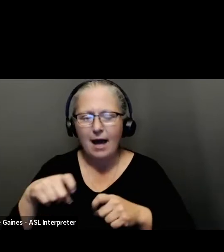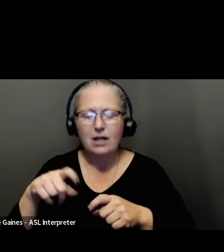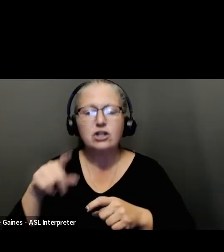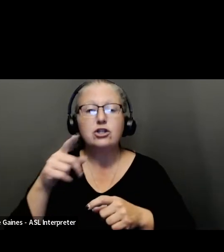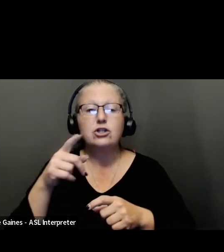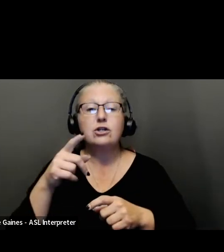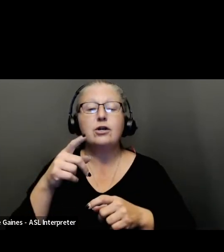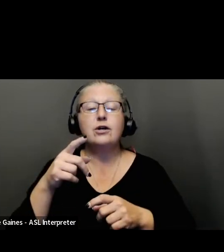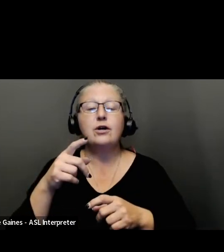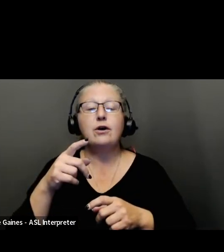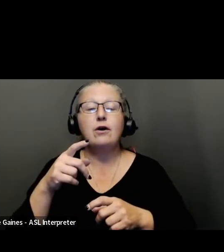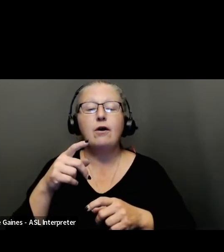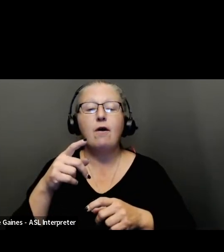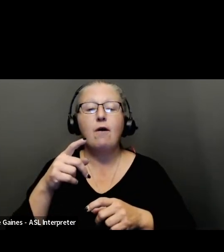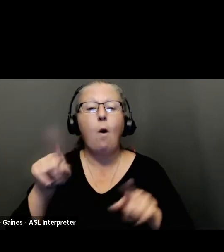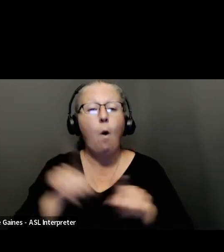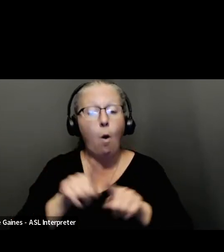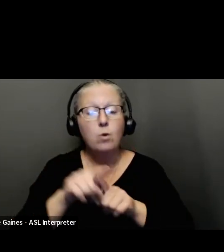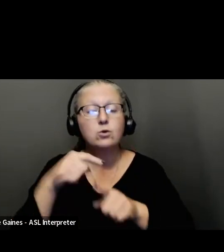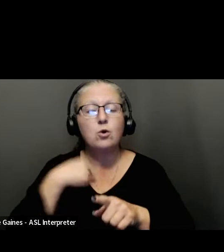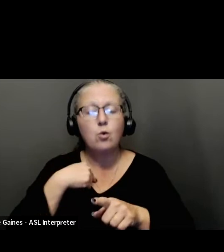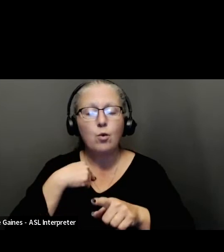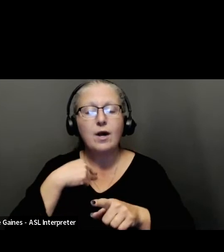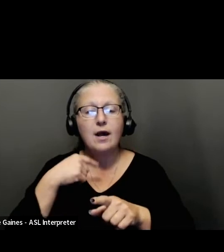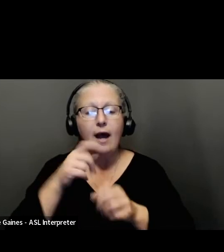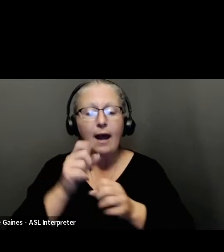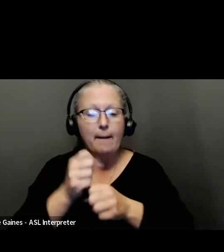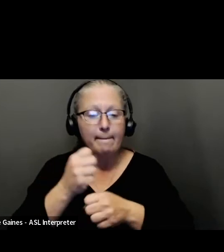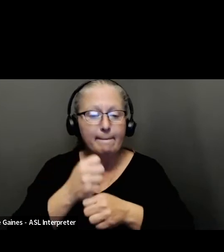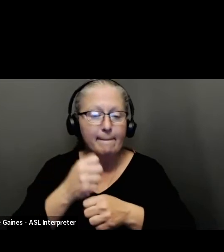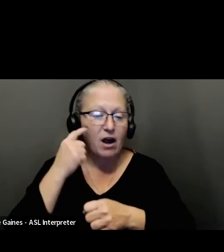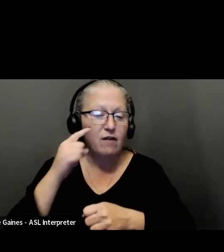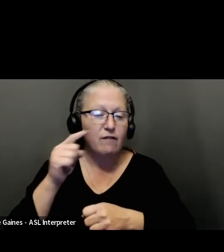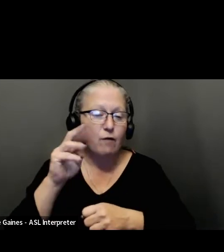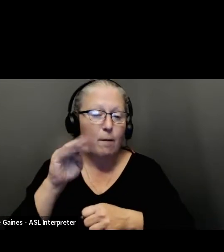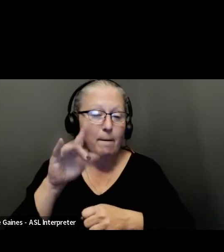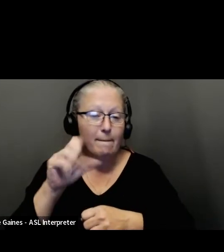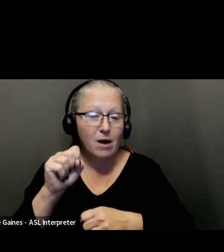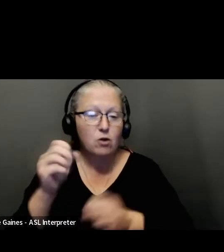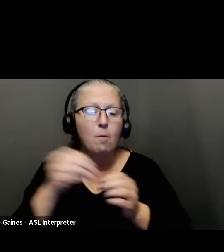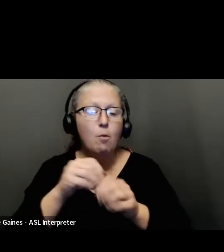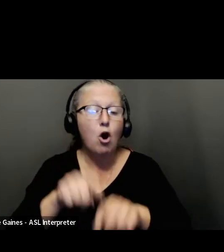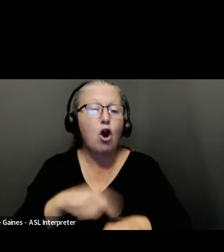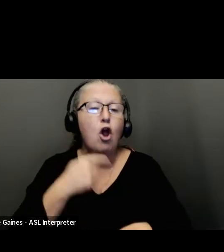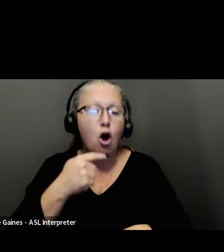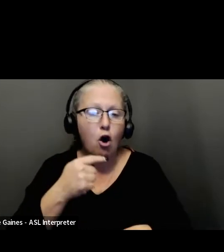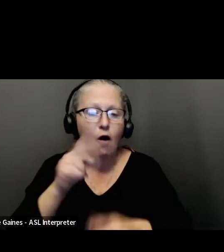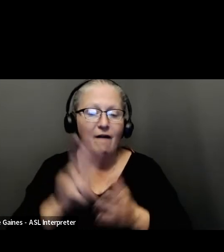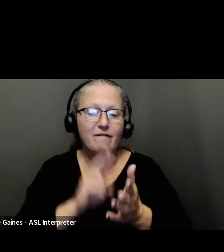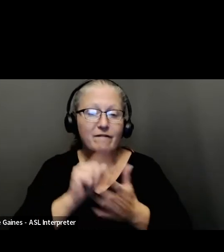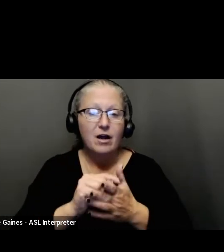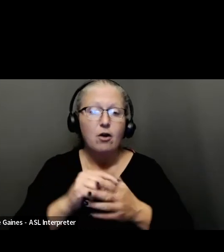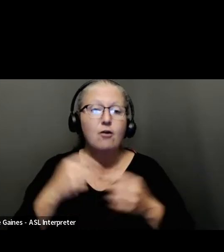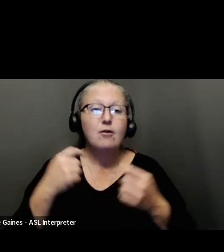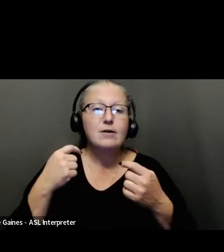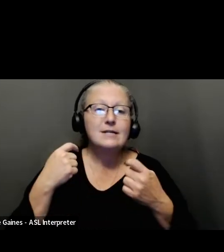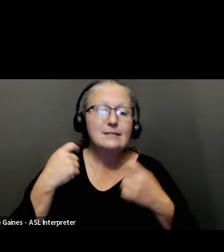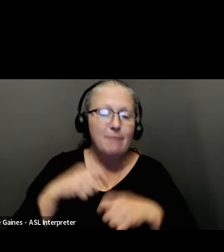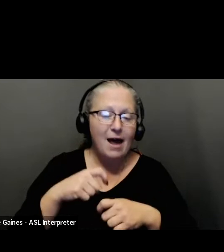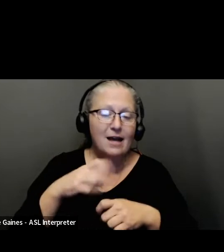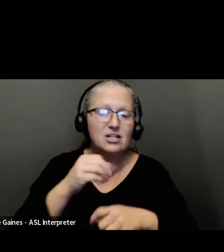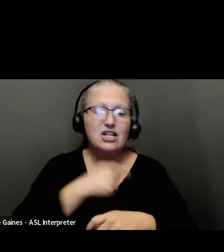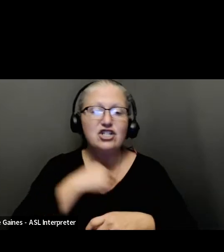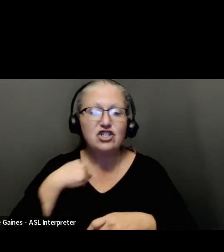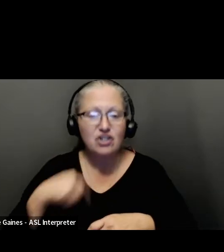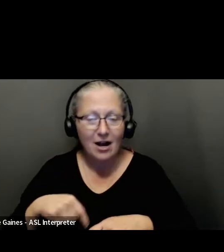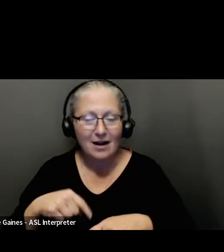you tonight, we also created for Mills a longer version video in Spanish and Chinese. And then